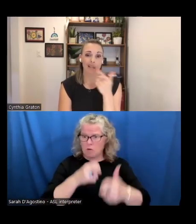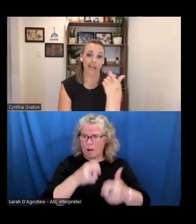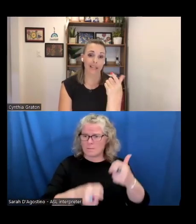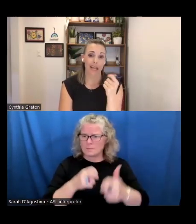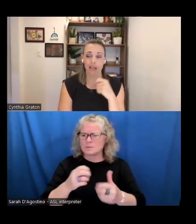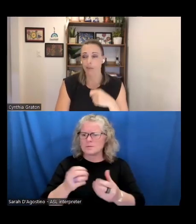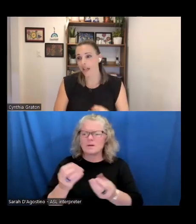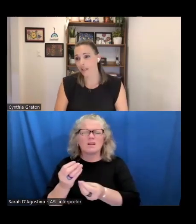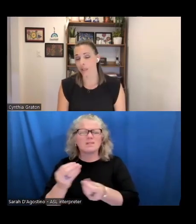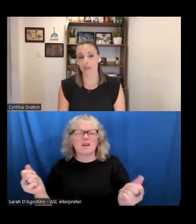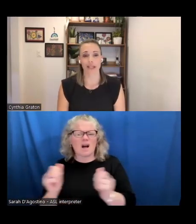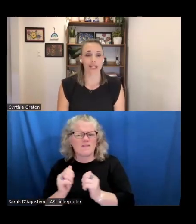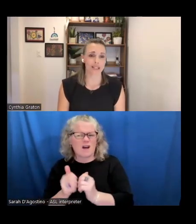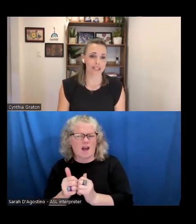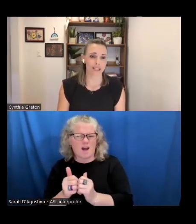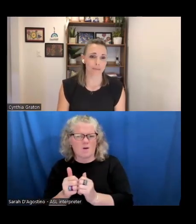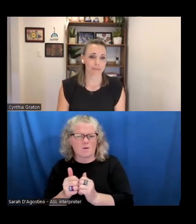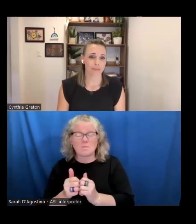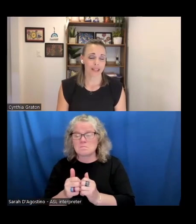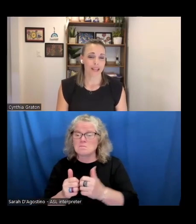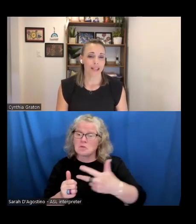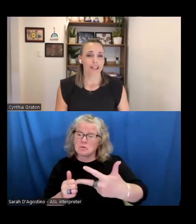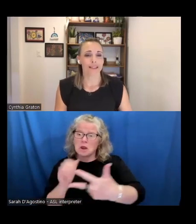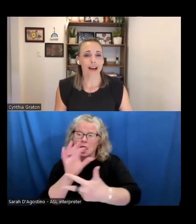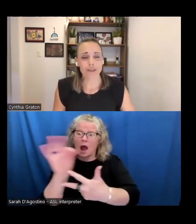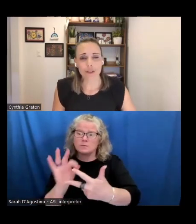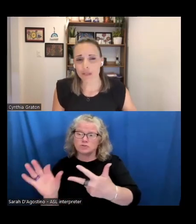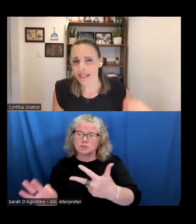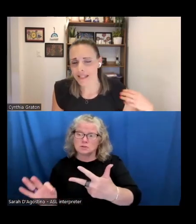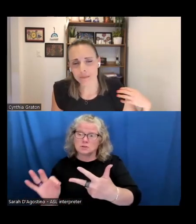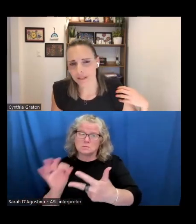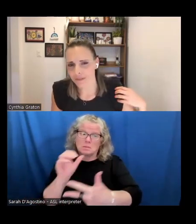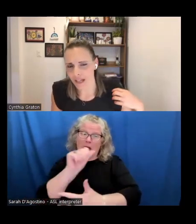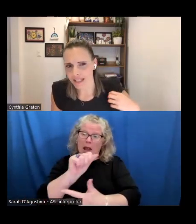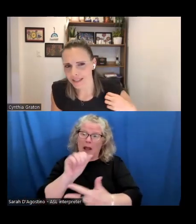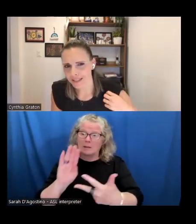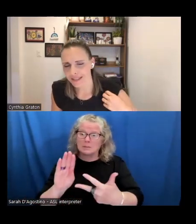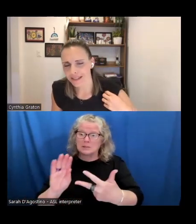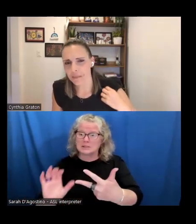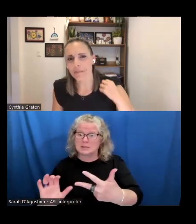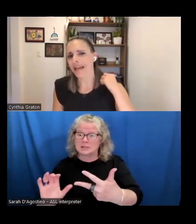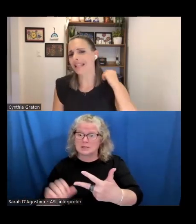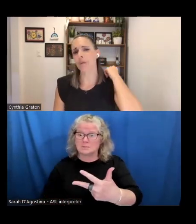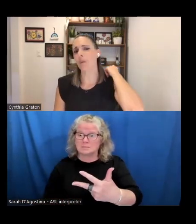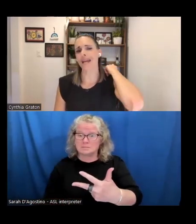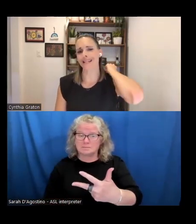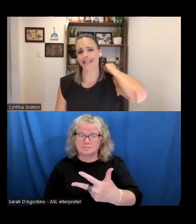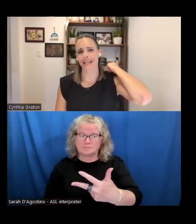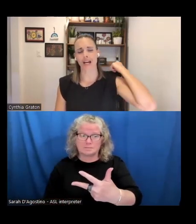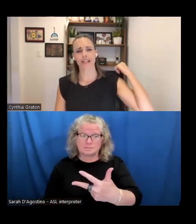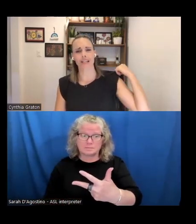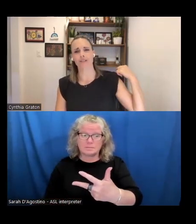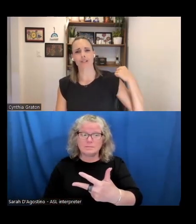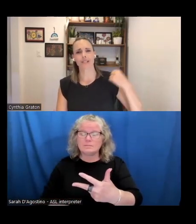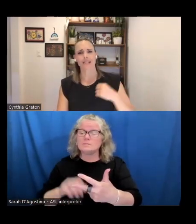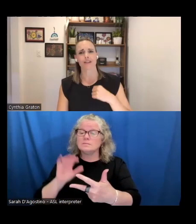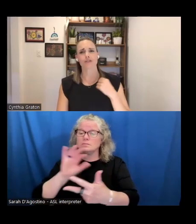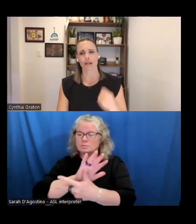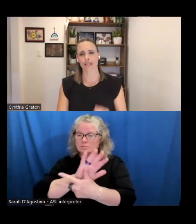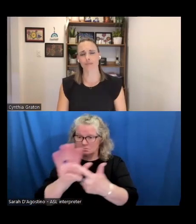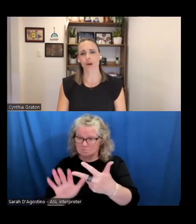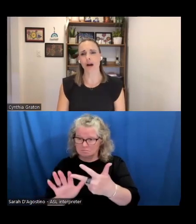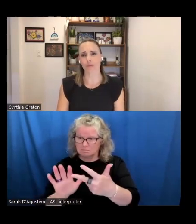options: Plan A, Plan B, Plan C. Dr. Green simplified the many ways